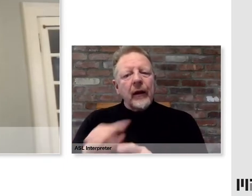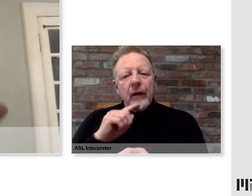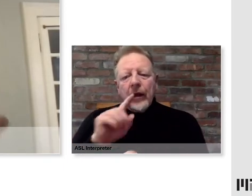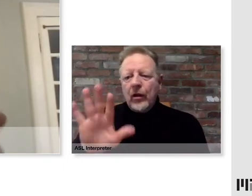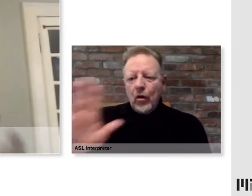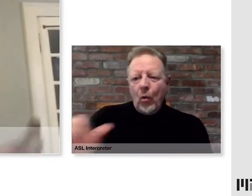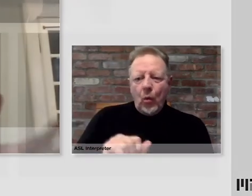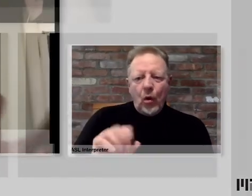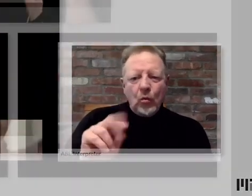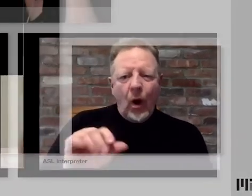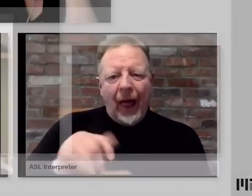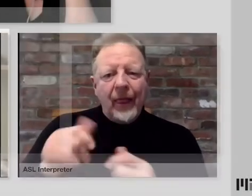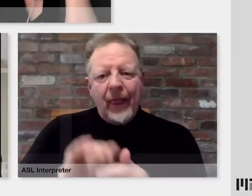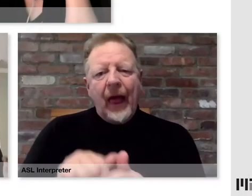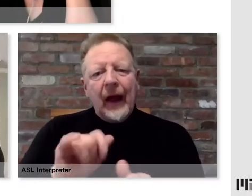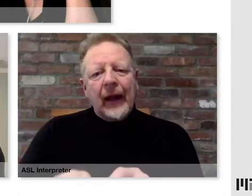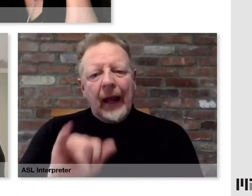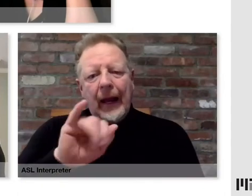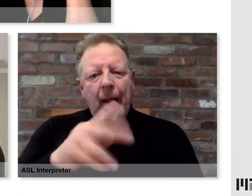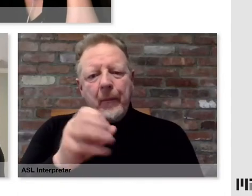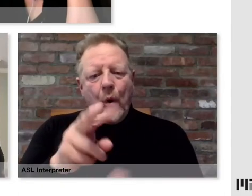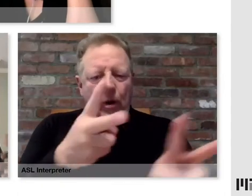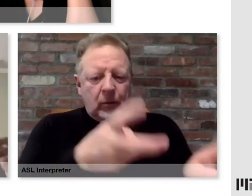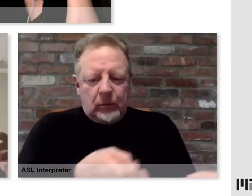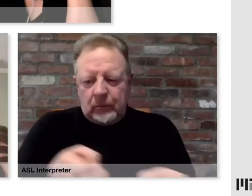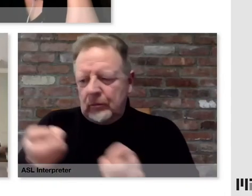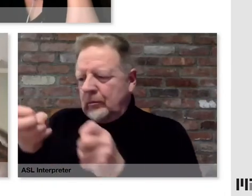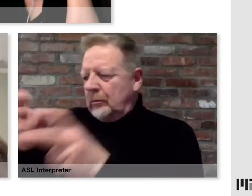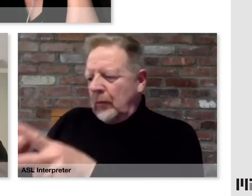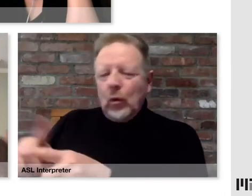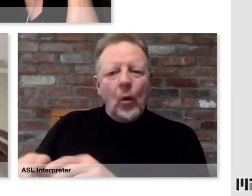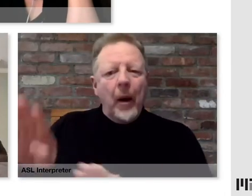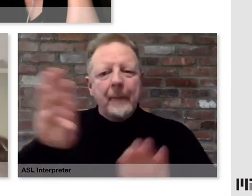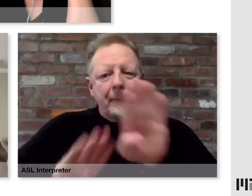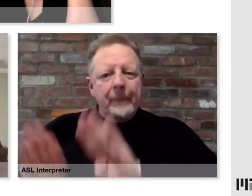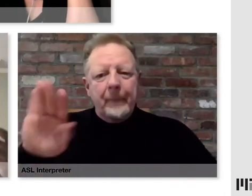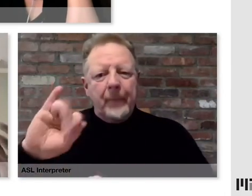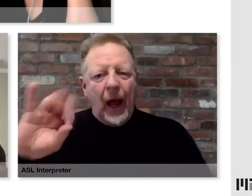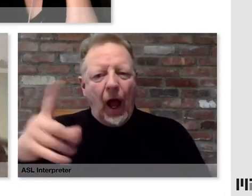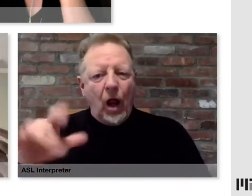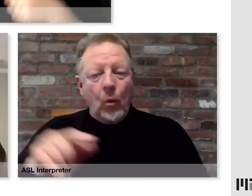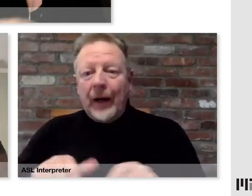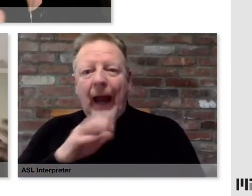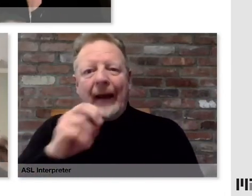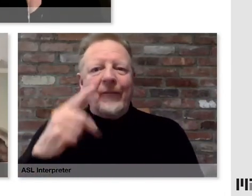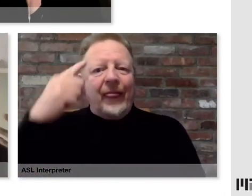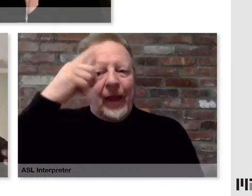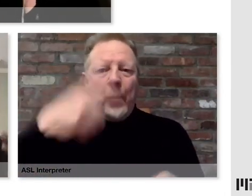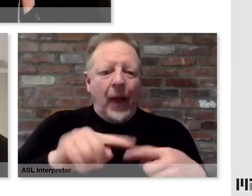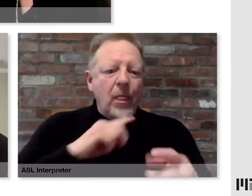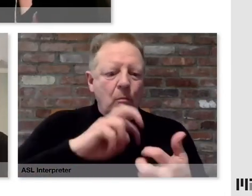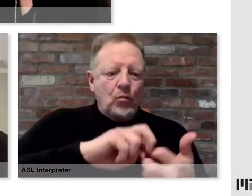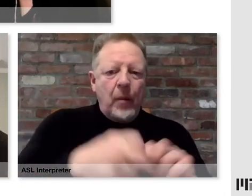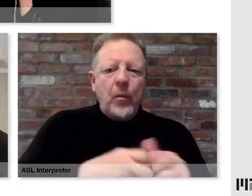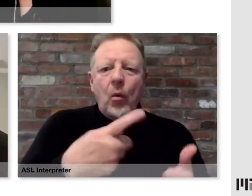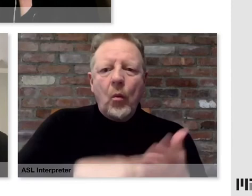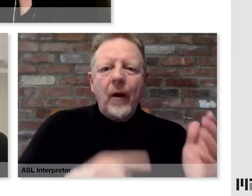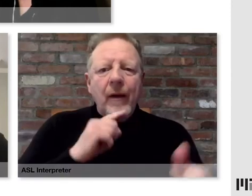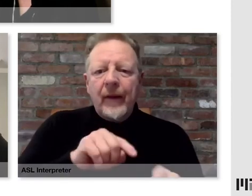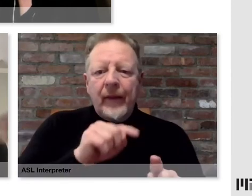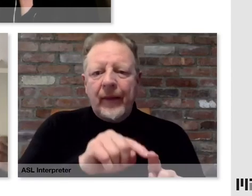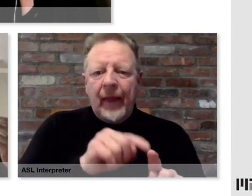that kind of comports very neatly over to biology. I mean, we aren't even thinking about the problem of what a phenotype is